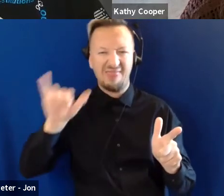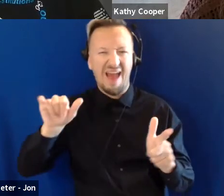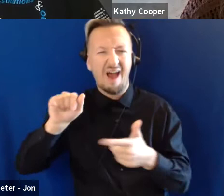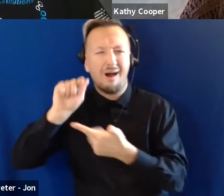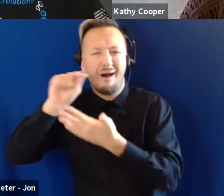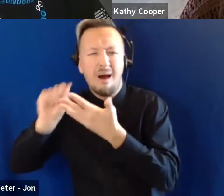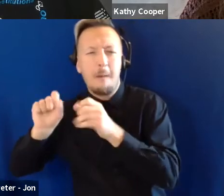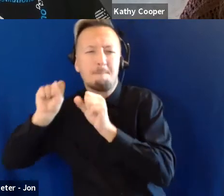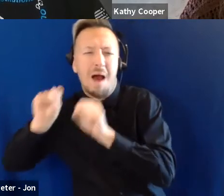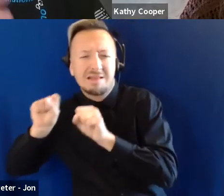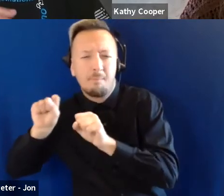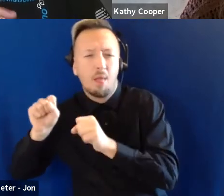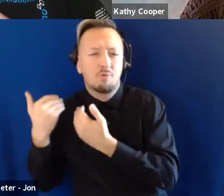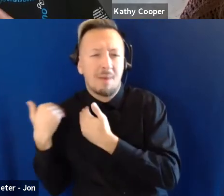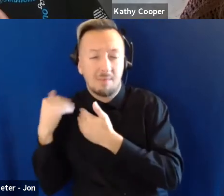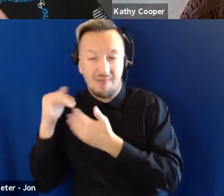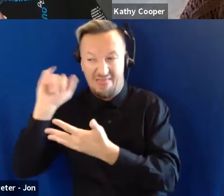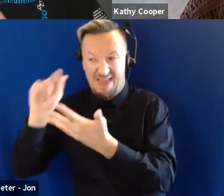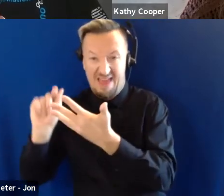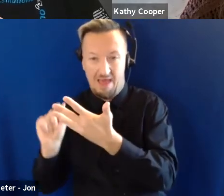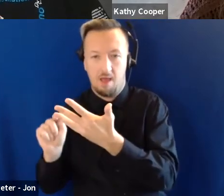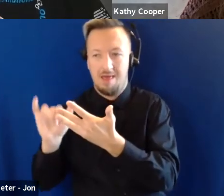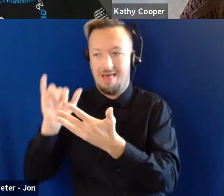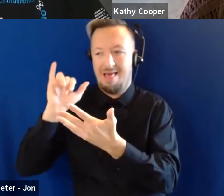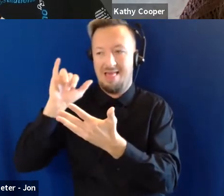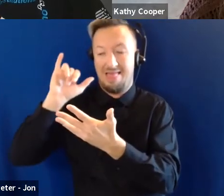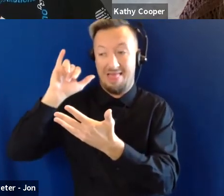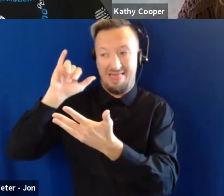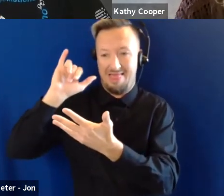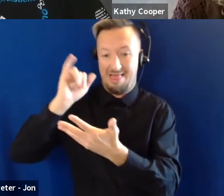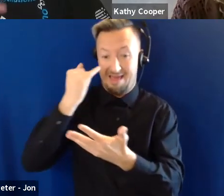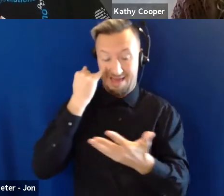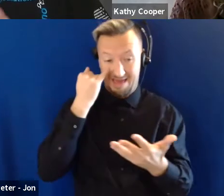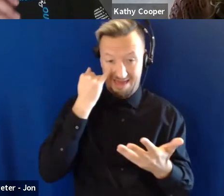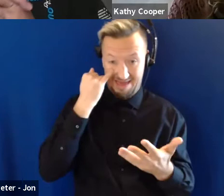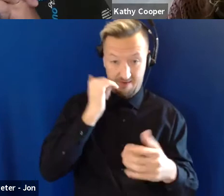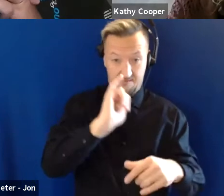these other things, that becomes a lot less possible.